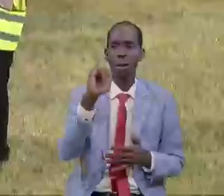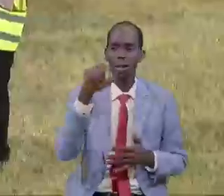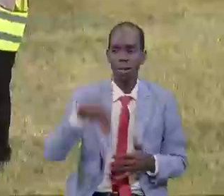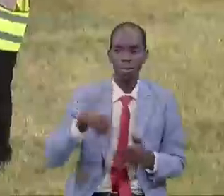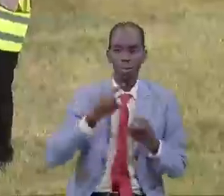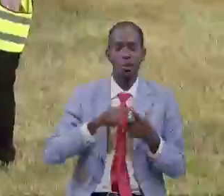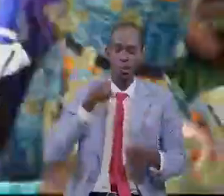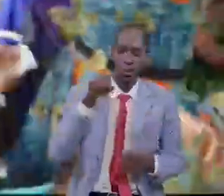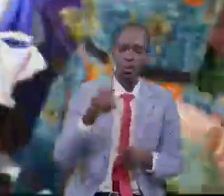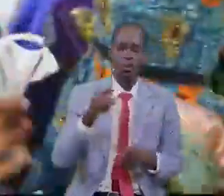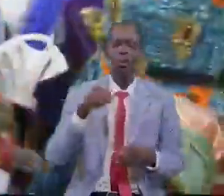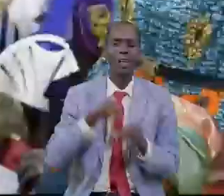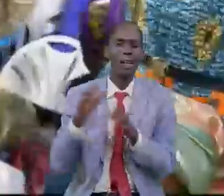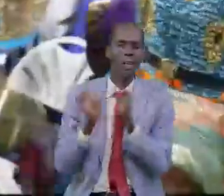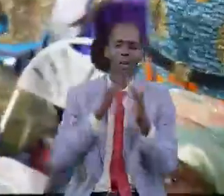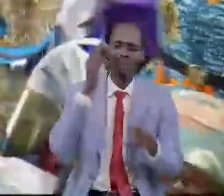Jesus' name.